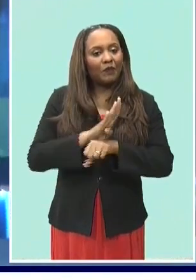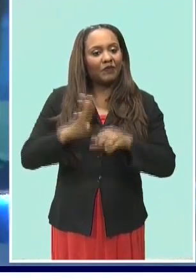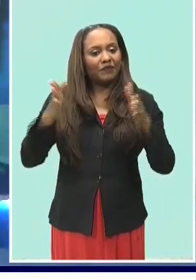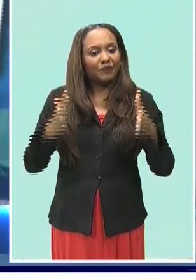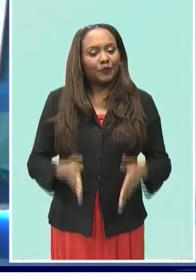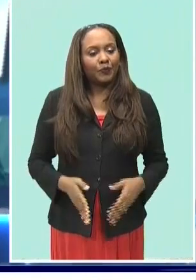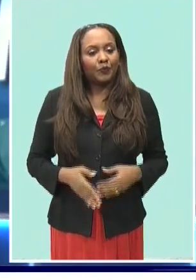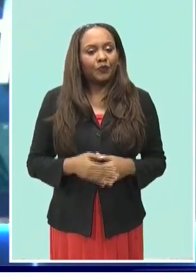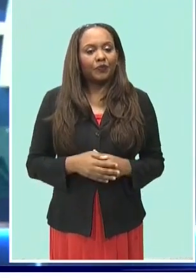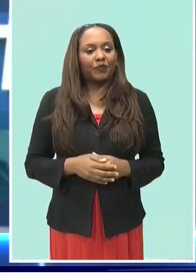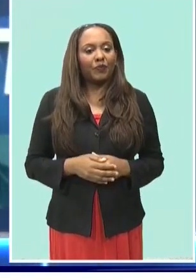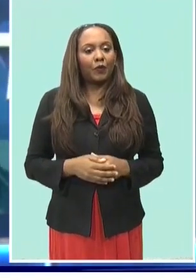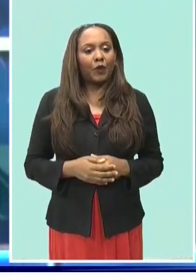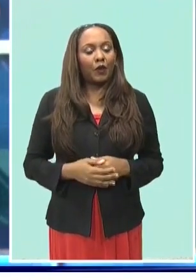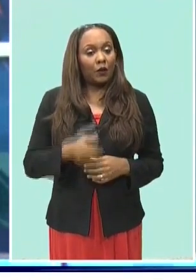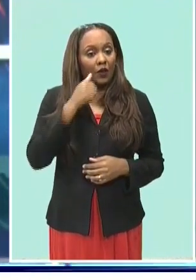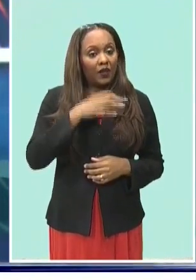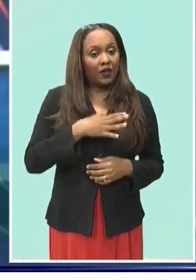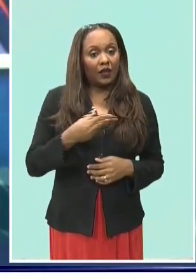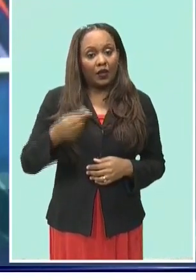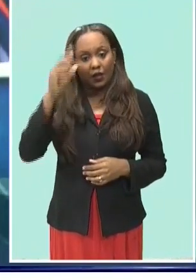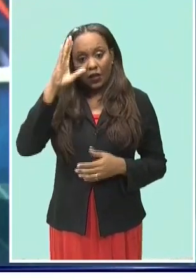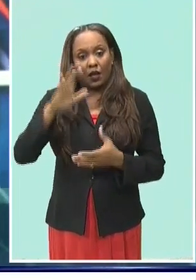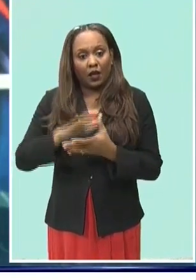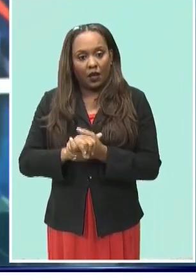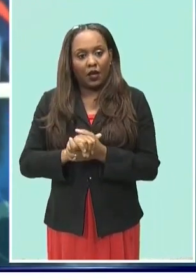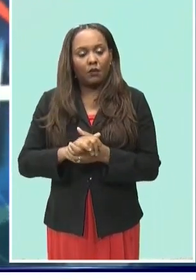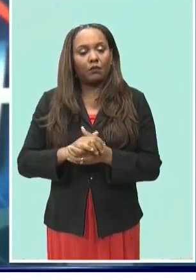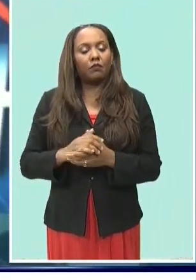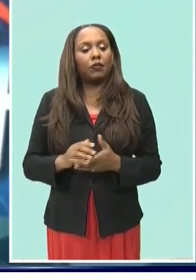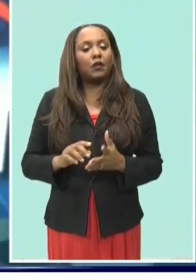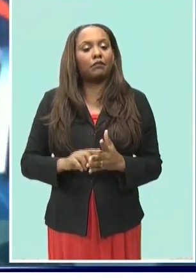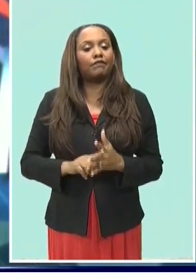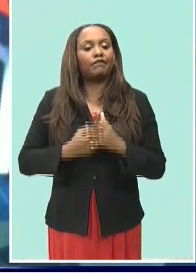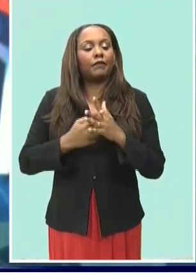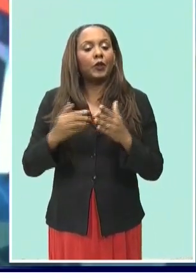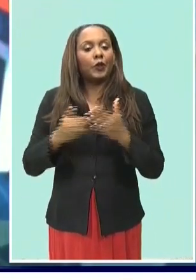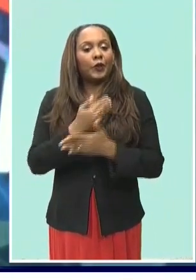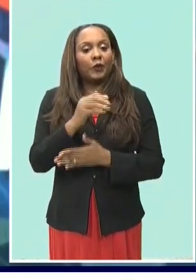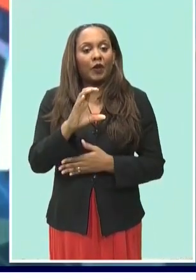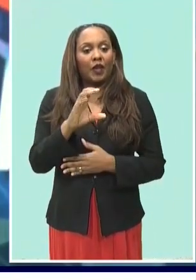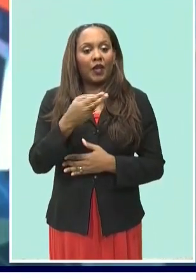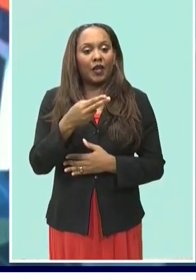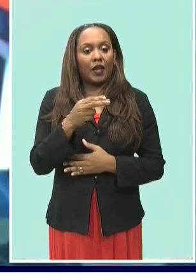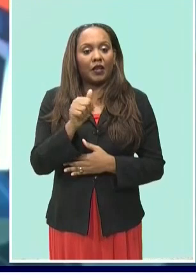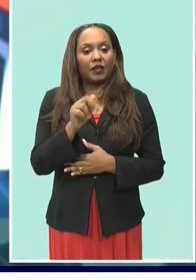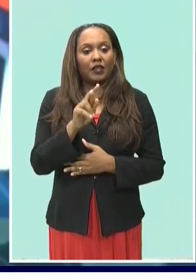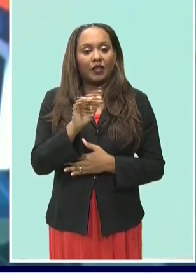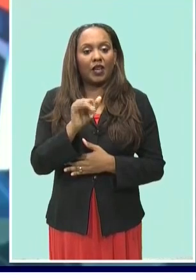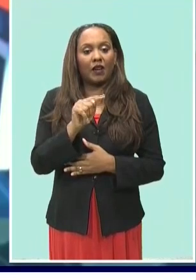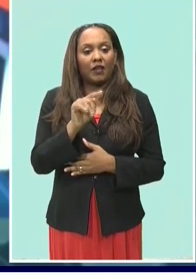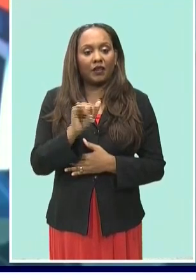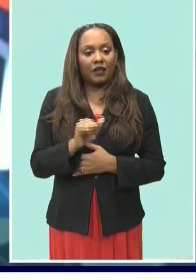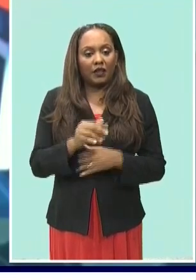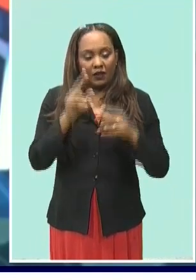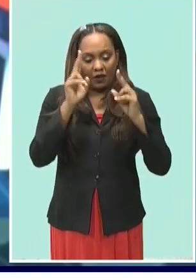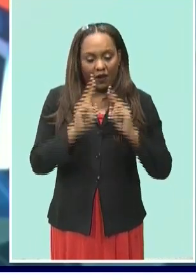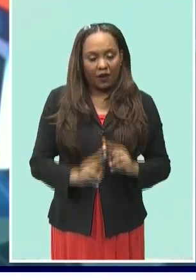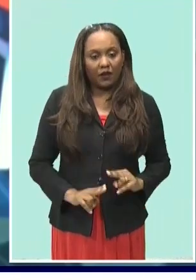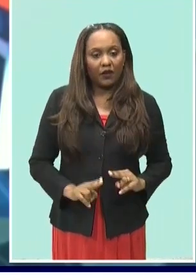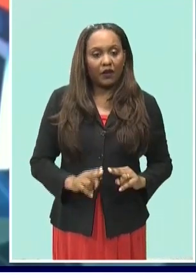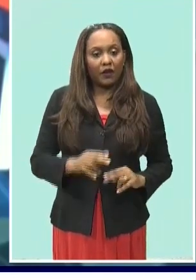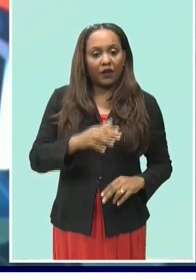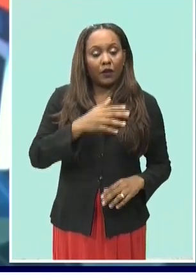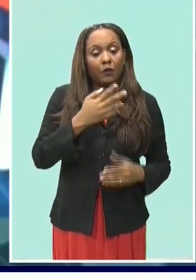as Hyacinth Abadamashi and her husband Christian launched a new charity in honor of her late parents and late son. Our